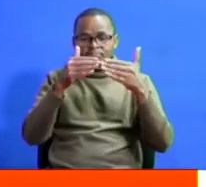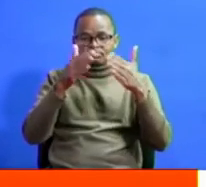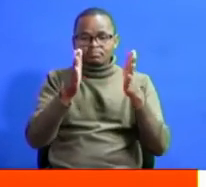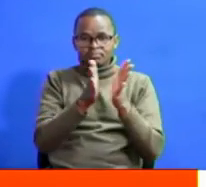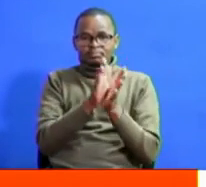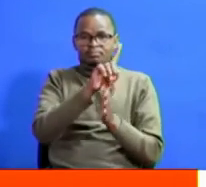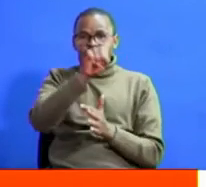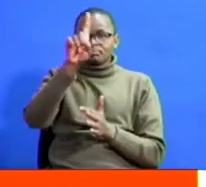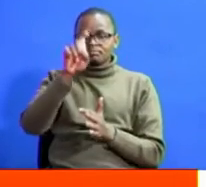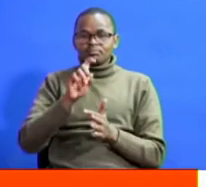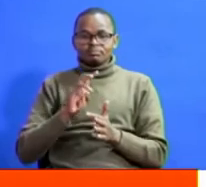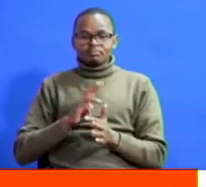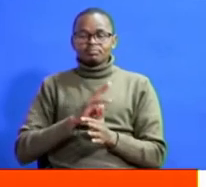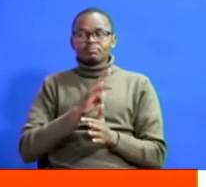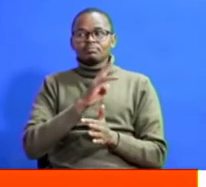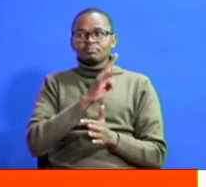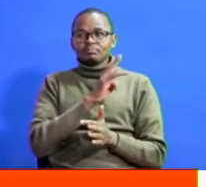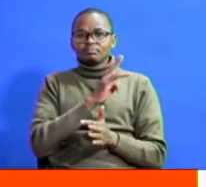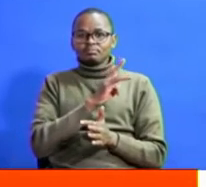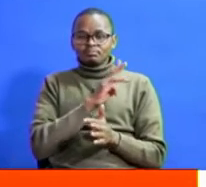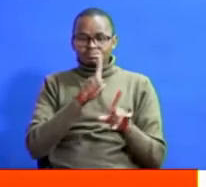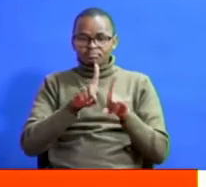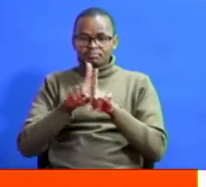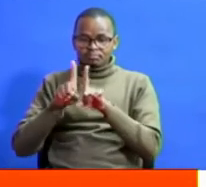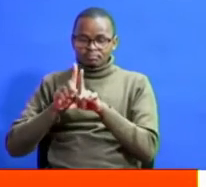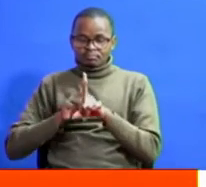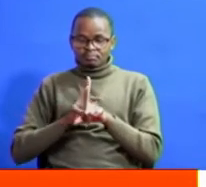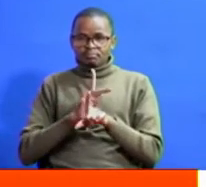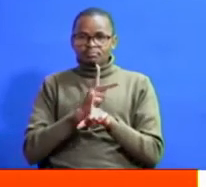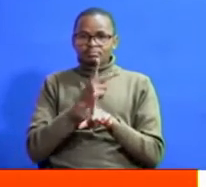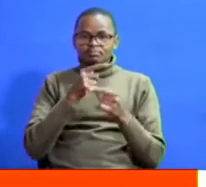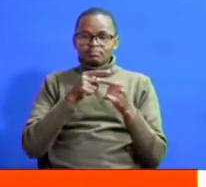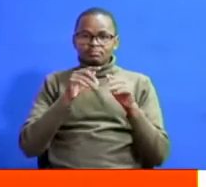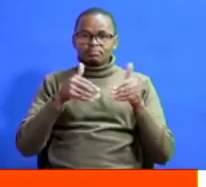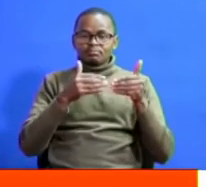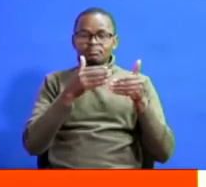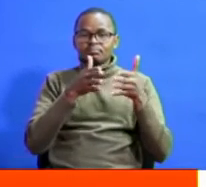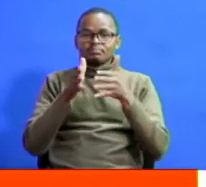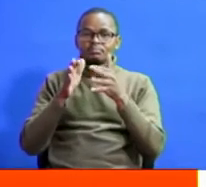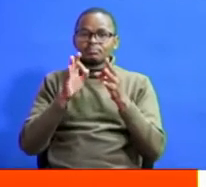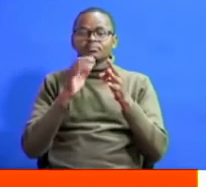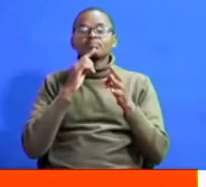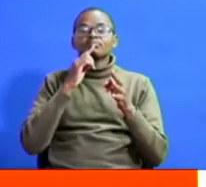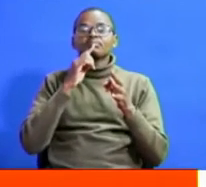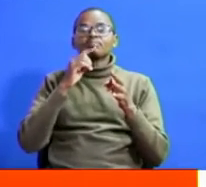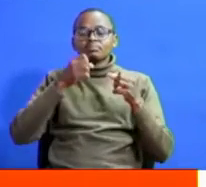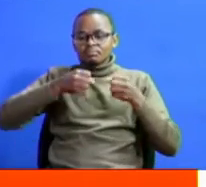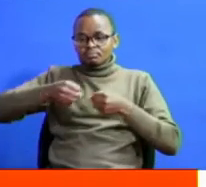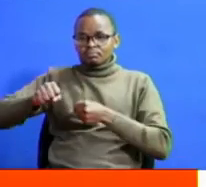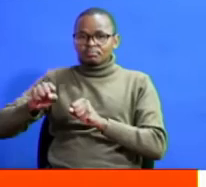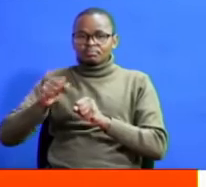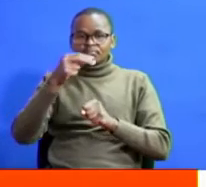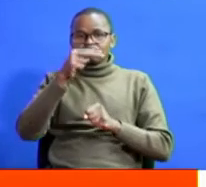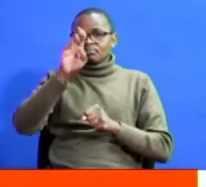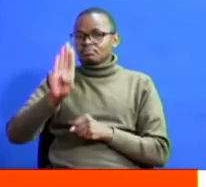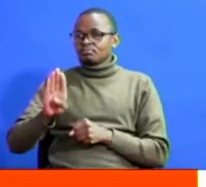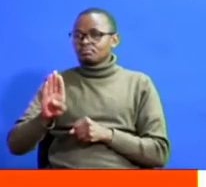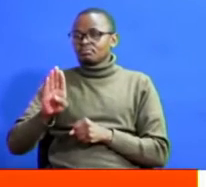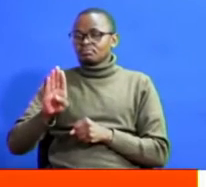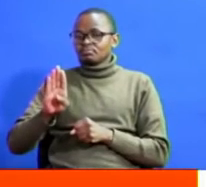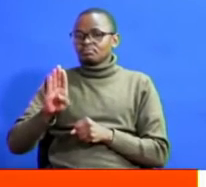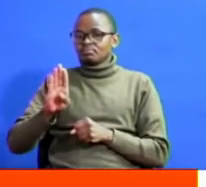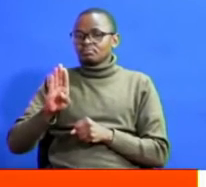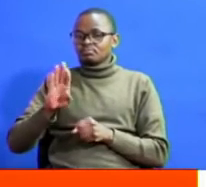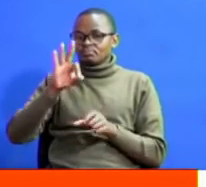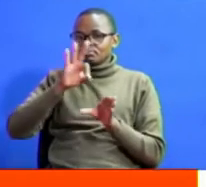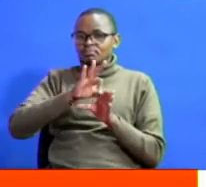therefore, we as Kenyans, we need to be given that opportunity. Like if you take the case of Homa Bay, the